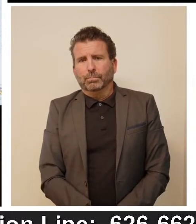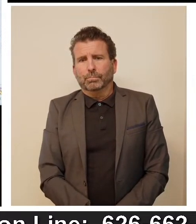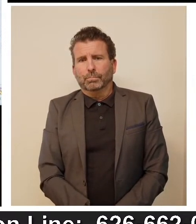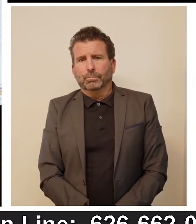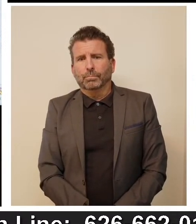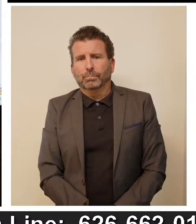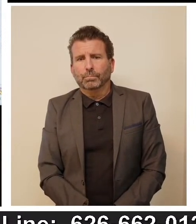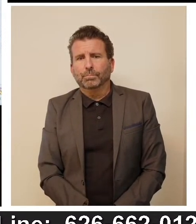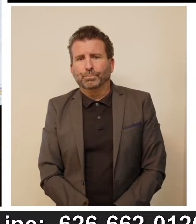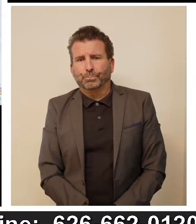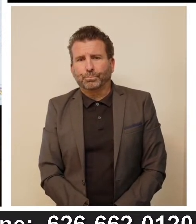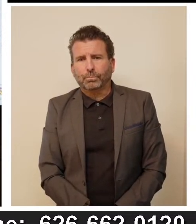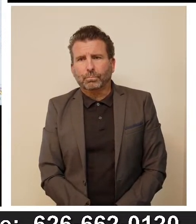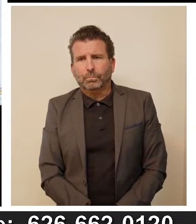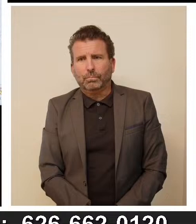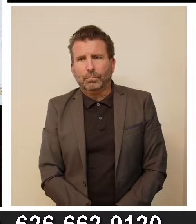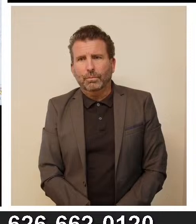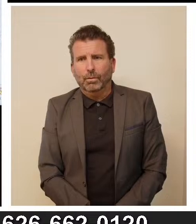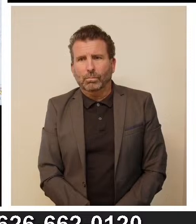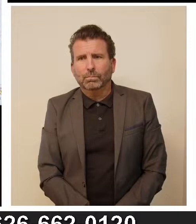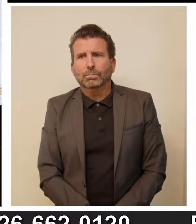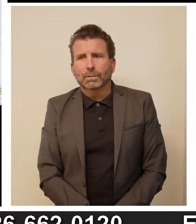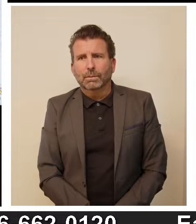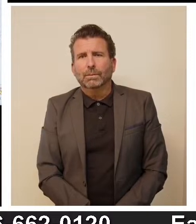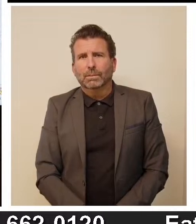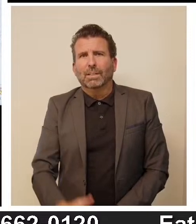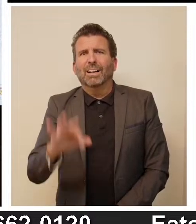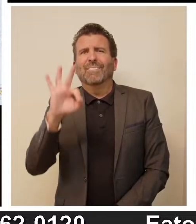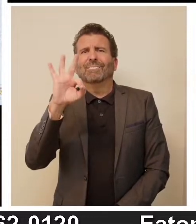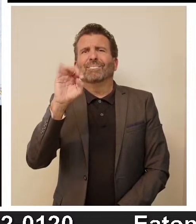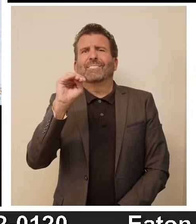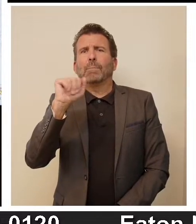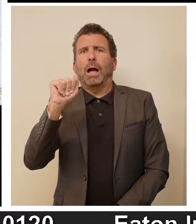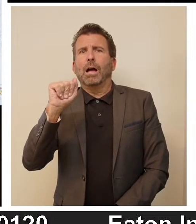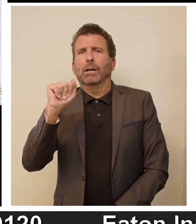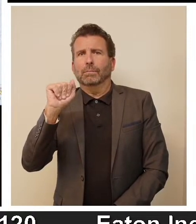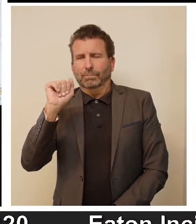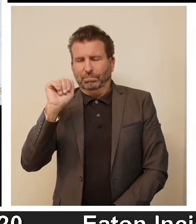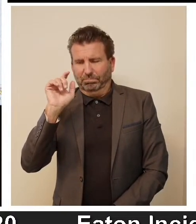Thank you. Next up with FEMA, Nicole Wilson.